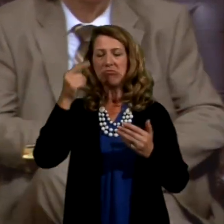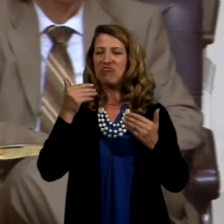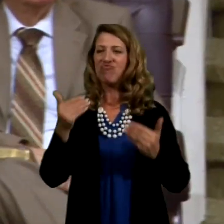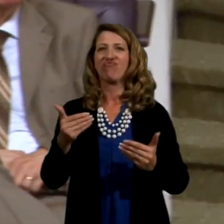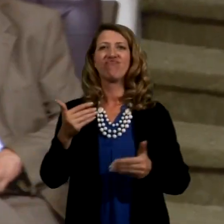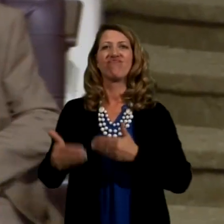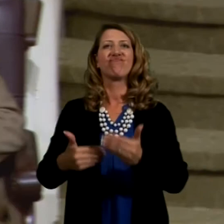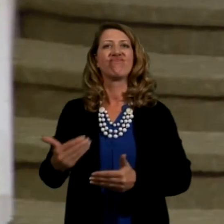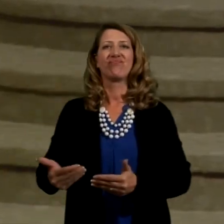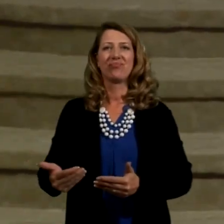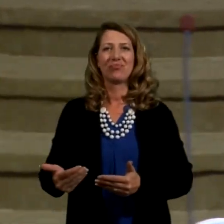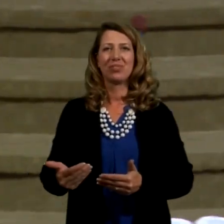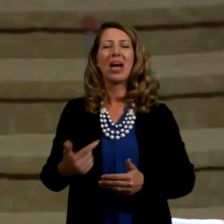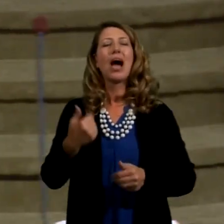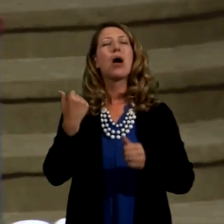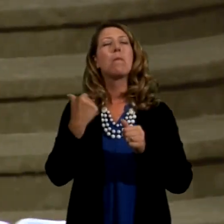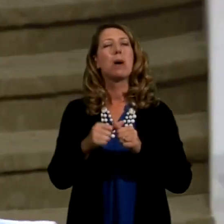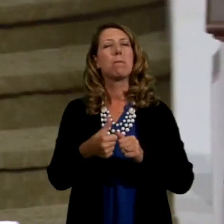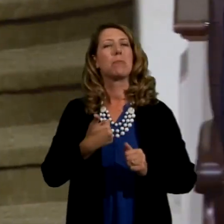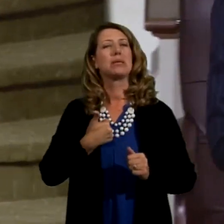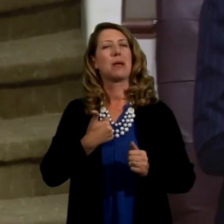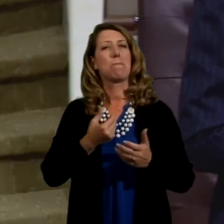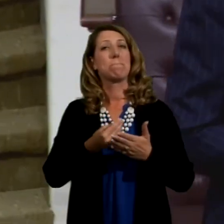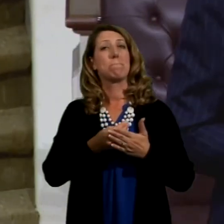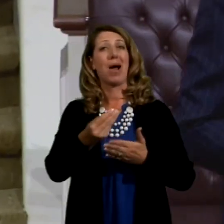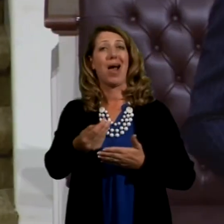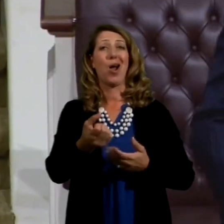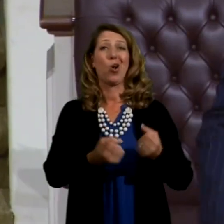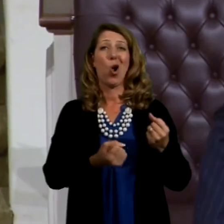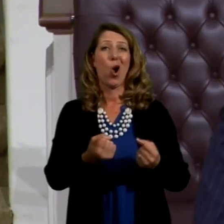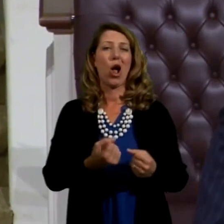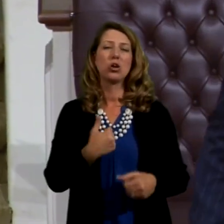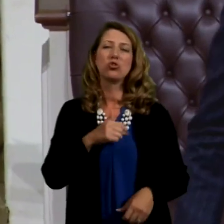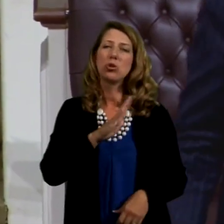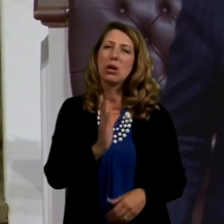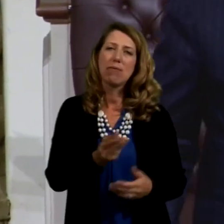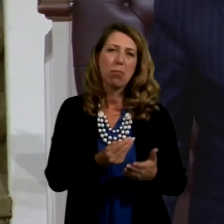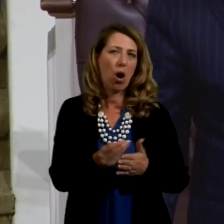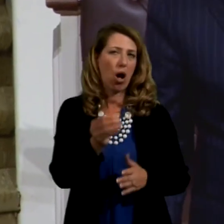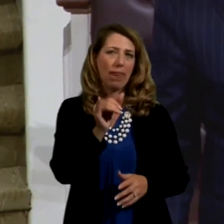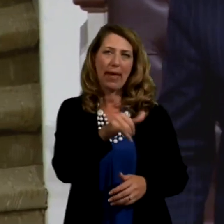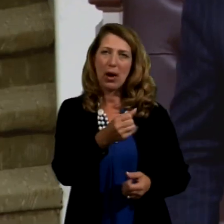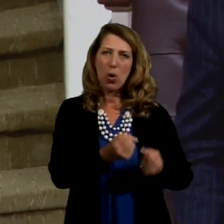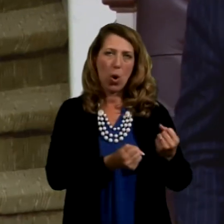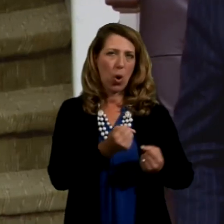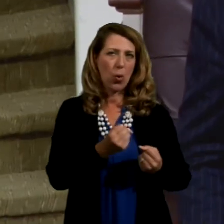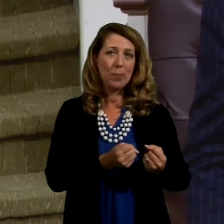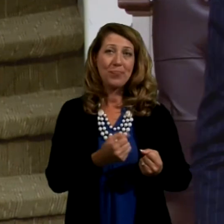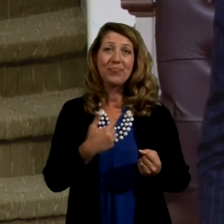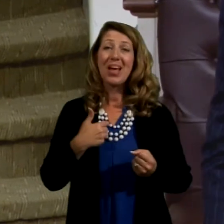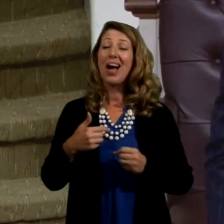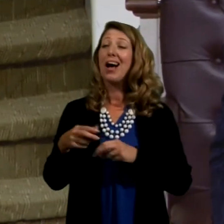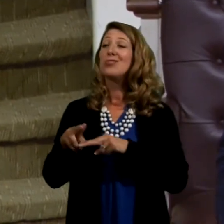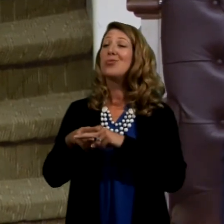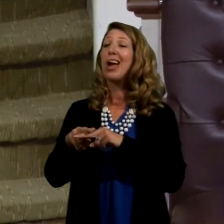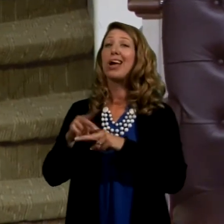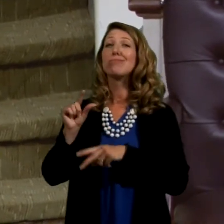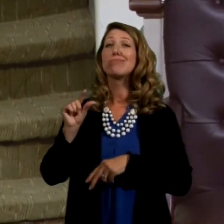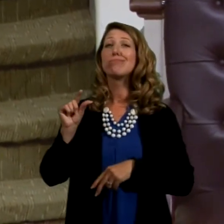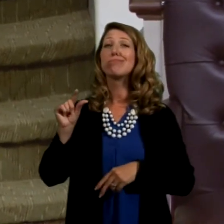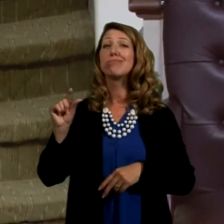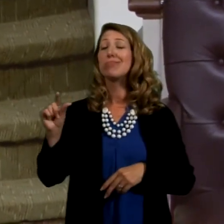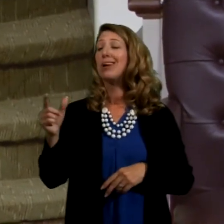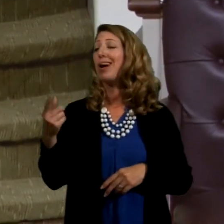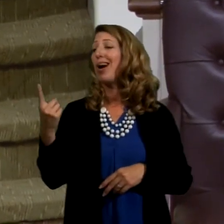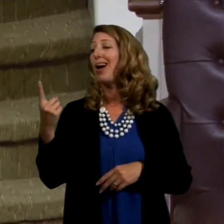remember years ago buying a car that I should not have ever bought. I was taking the train in Long Beach, and Linda had one car, and